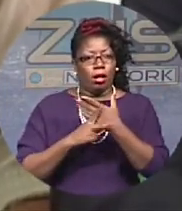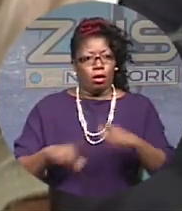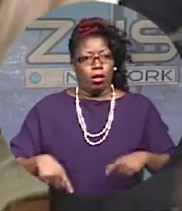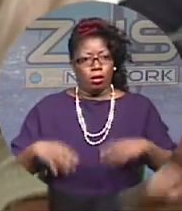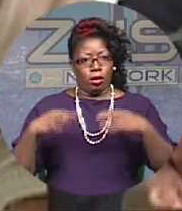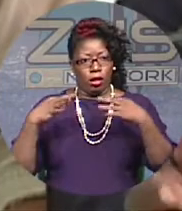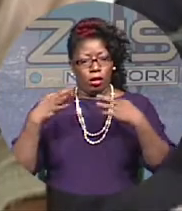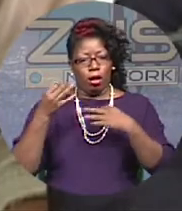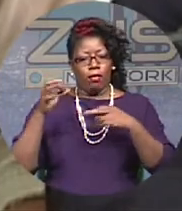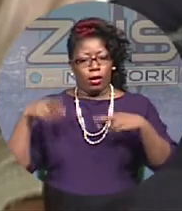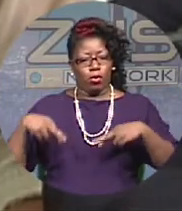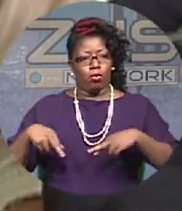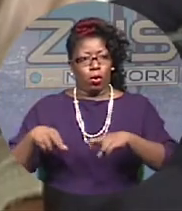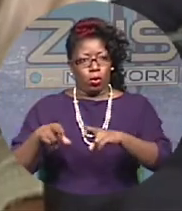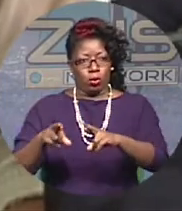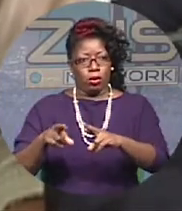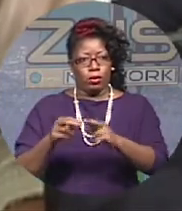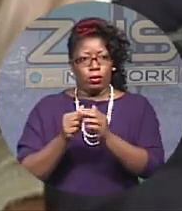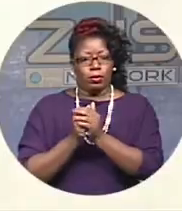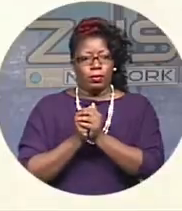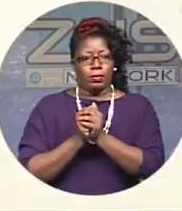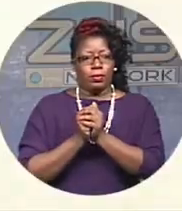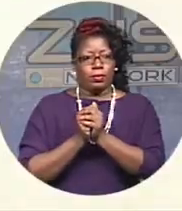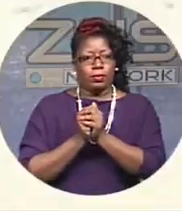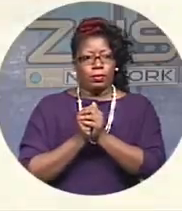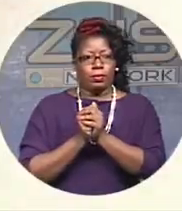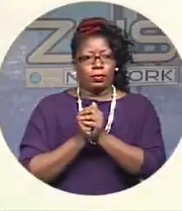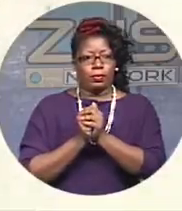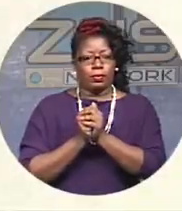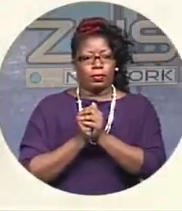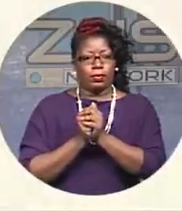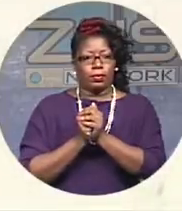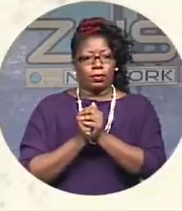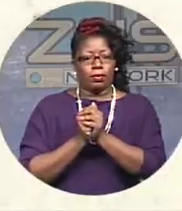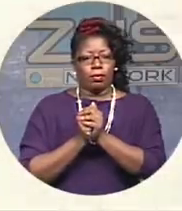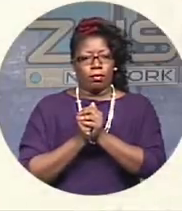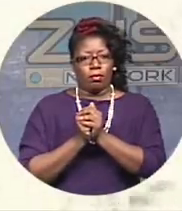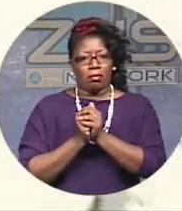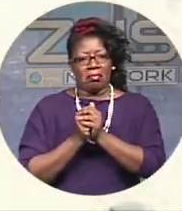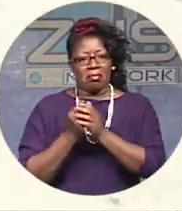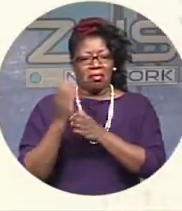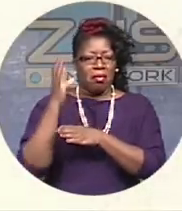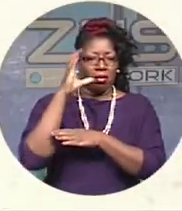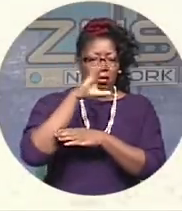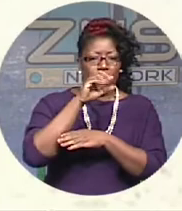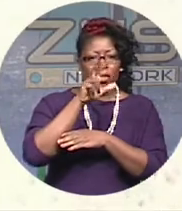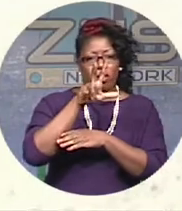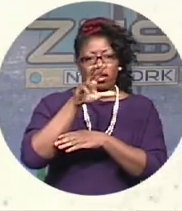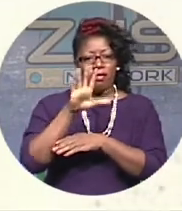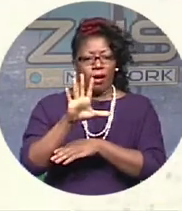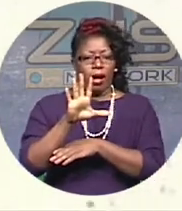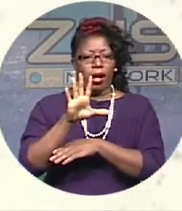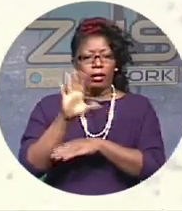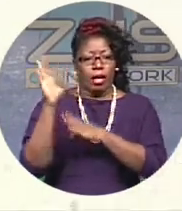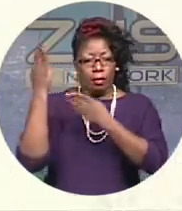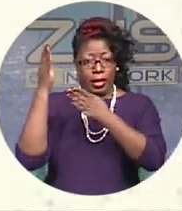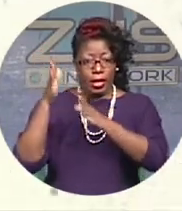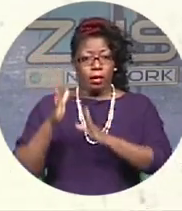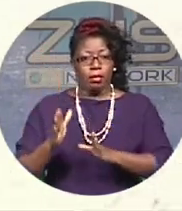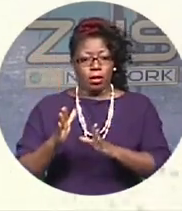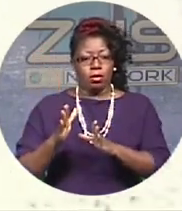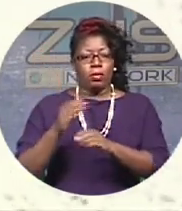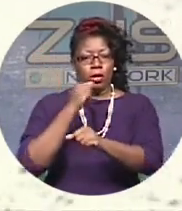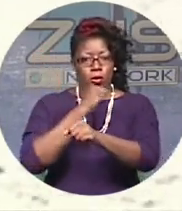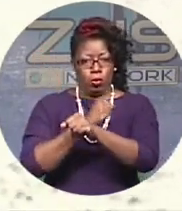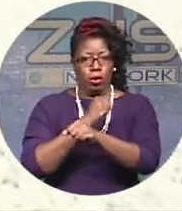of the roadway, as I indicated earlier. Approximately 35 Bahamians will be employed on this project, many